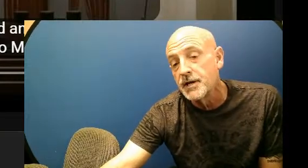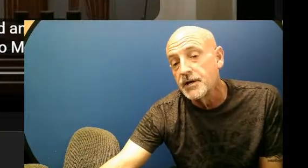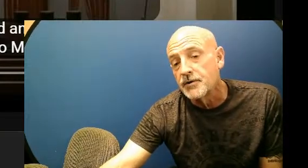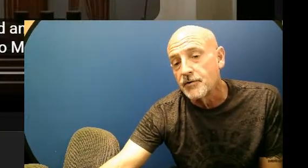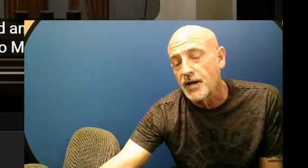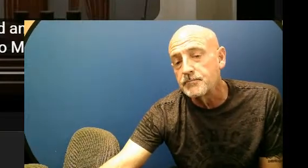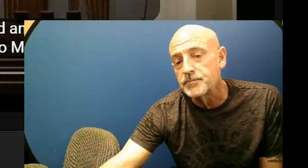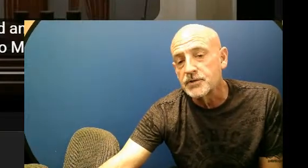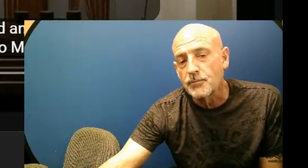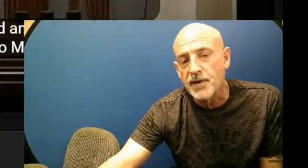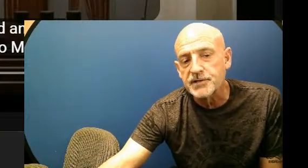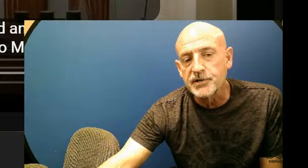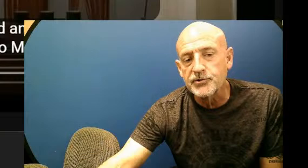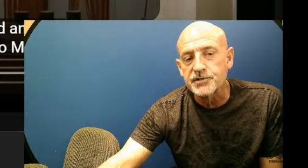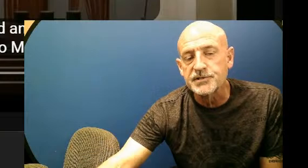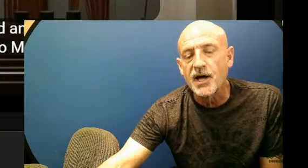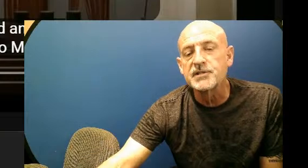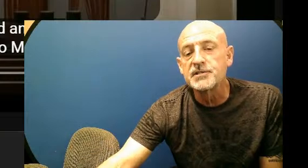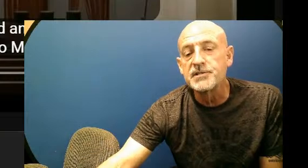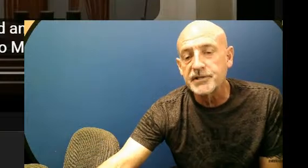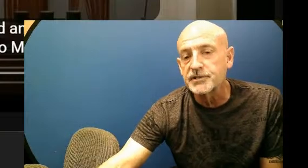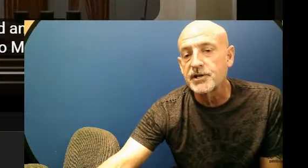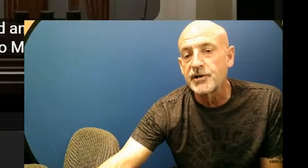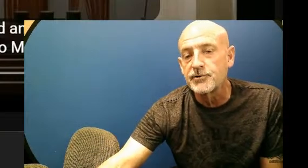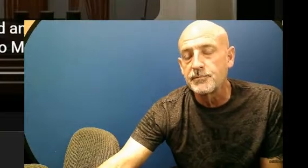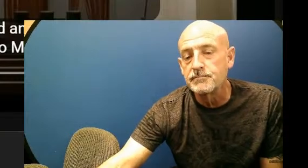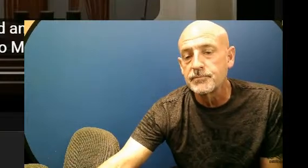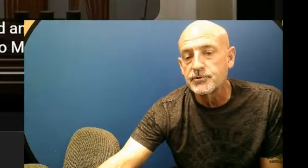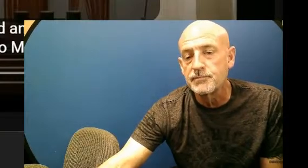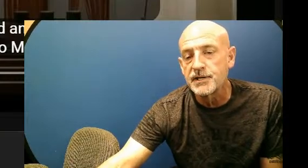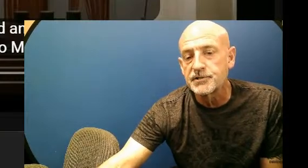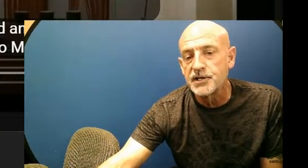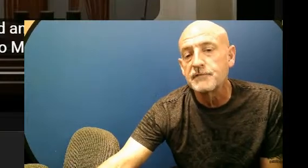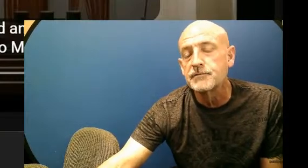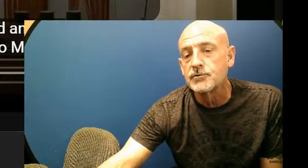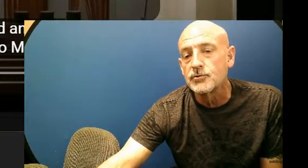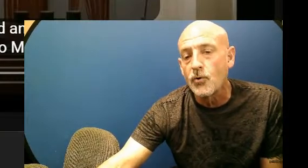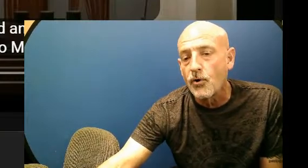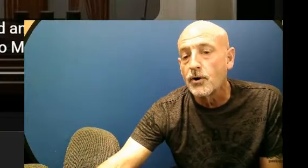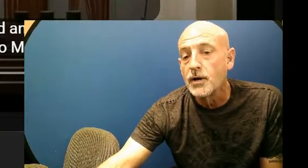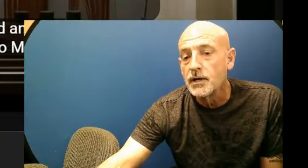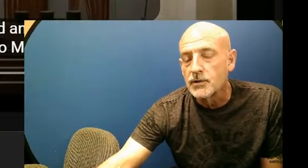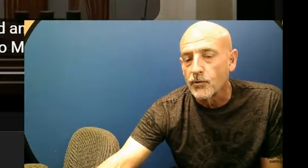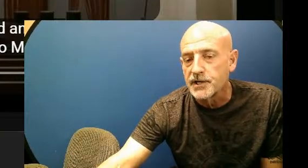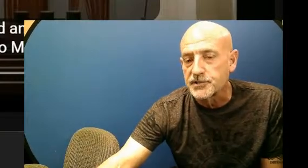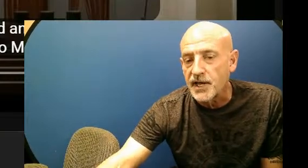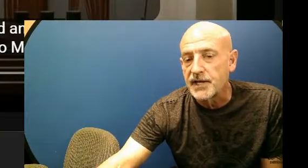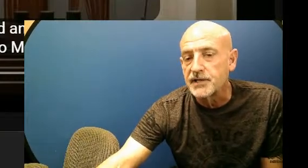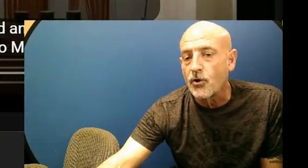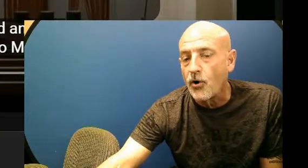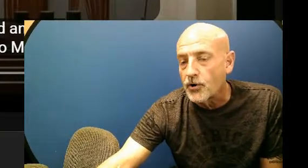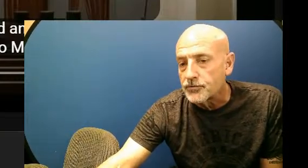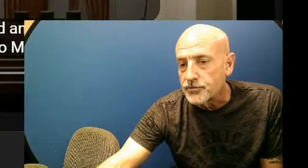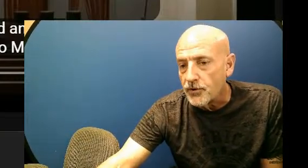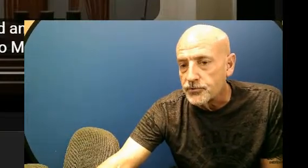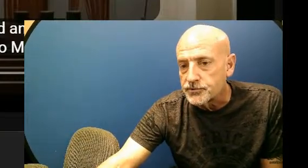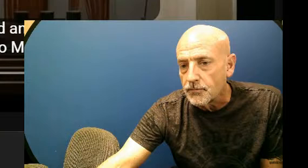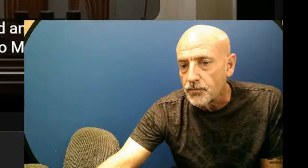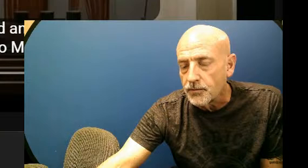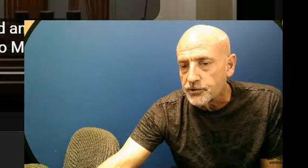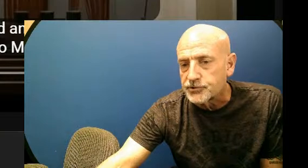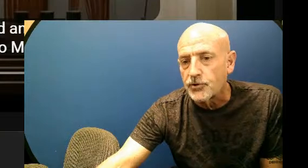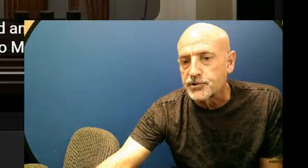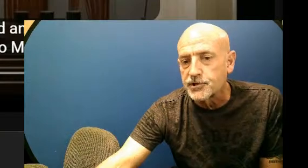saneness, right? So best interest is not necessary to be achieved, nor what he's saying are